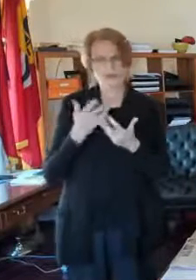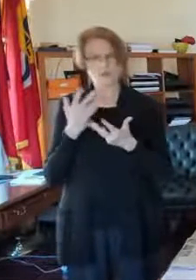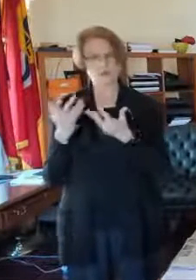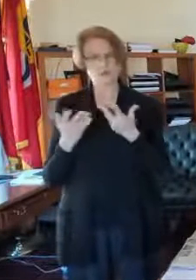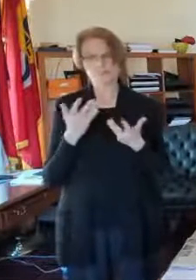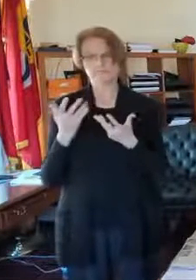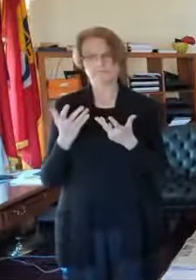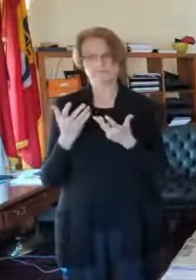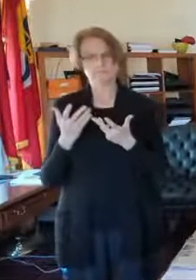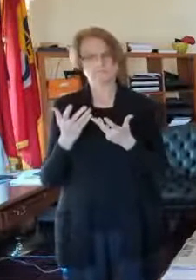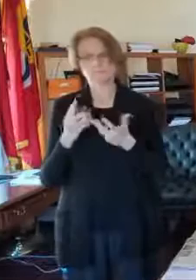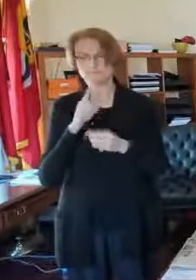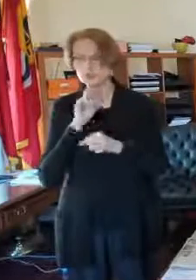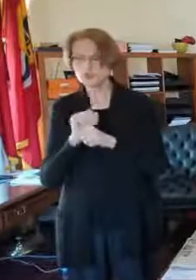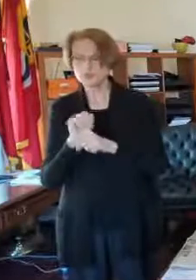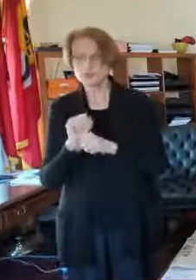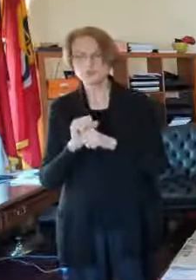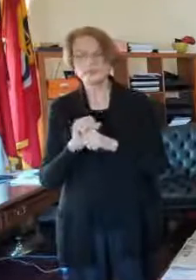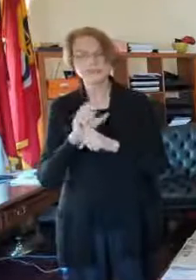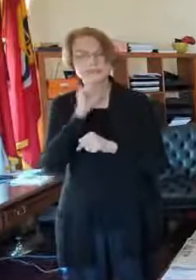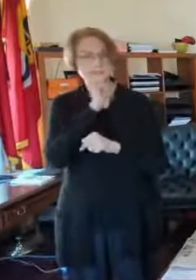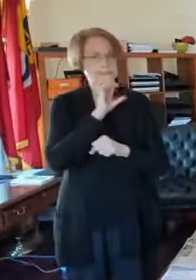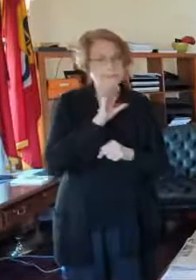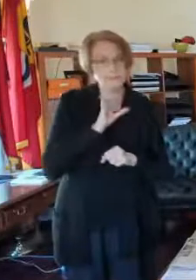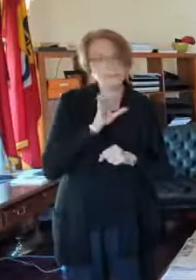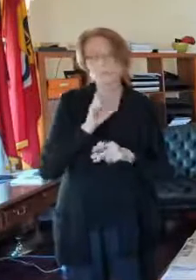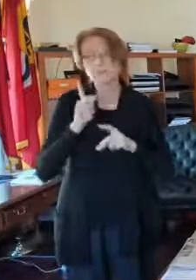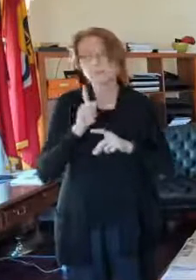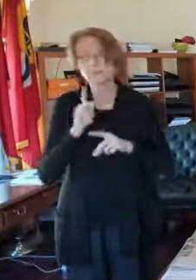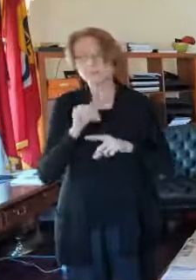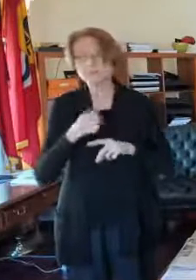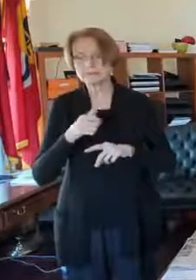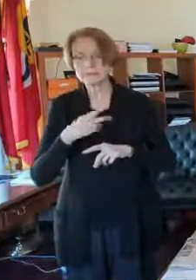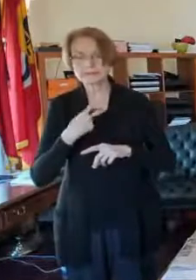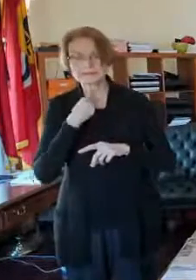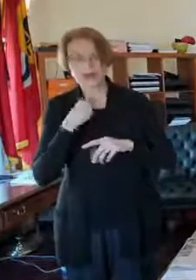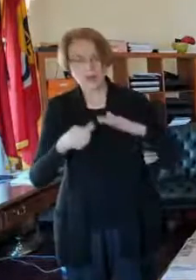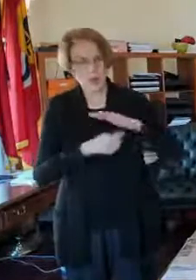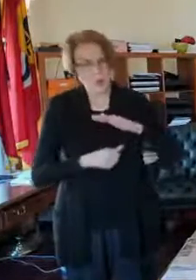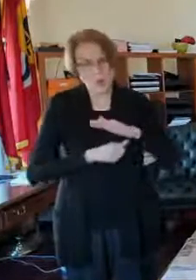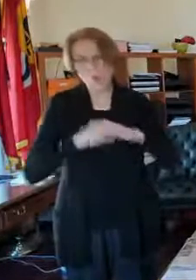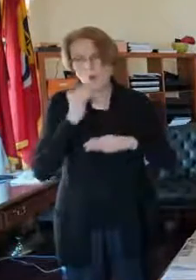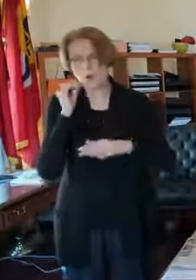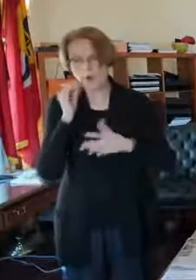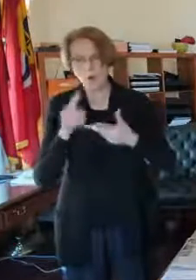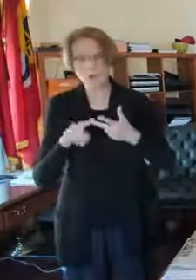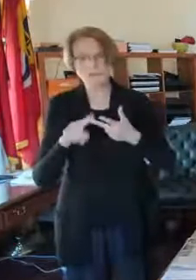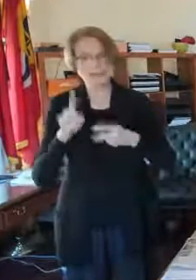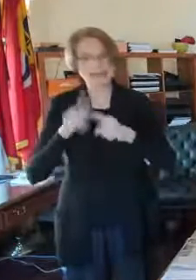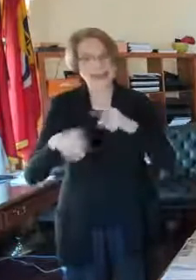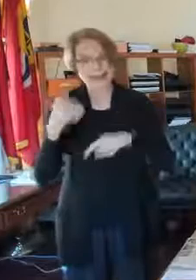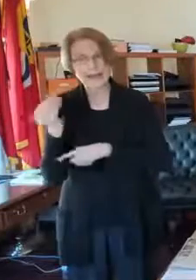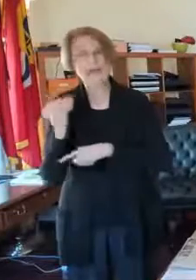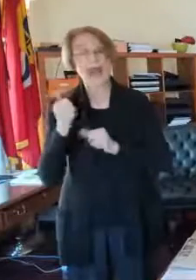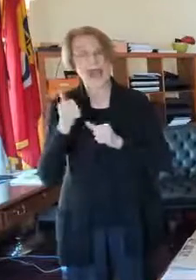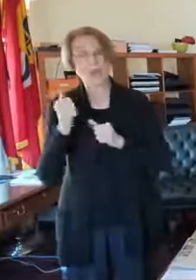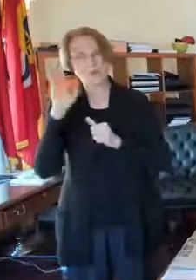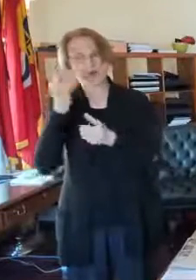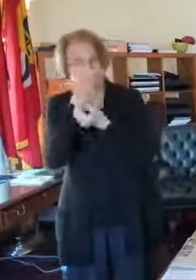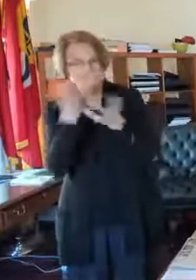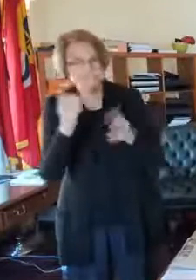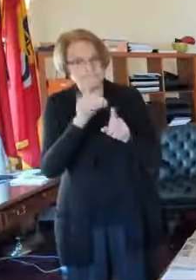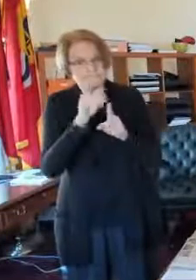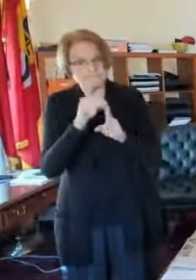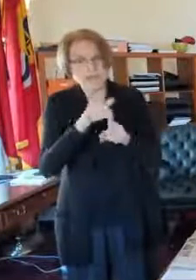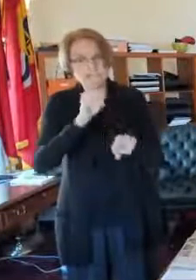notifications get to folks like senior citizens, homebound, people who don't necessarily have an easy time getting out? Right.